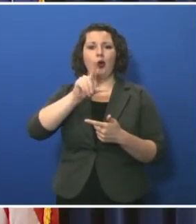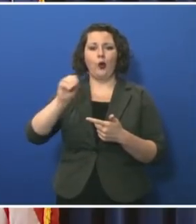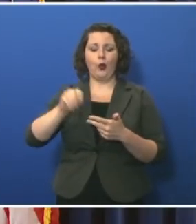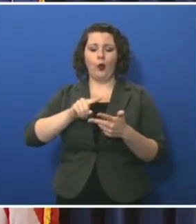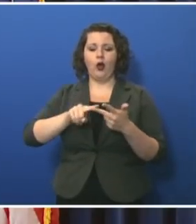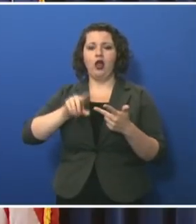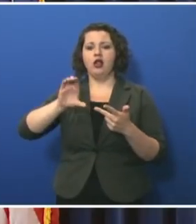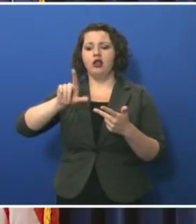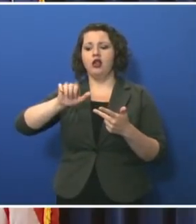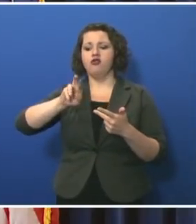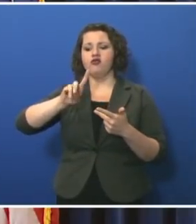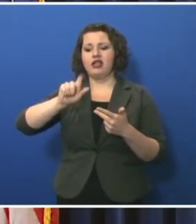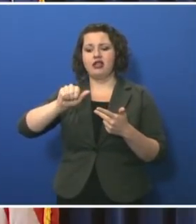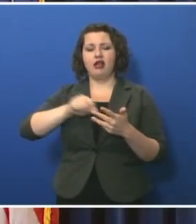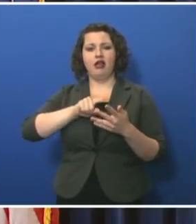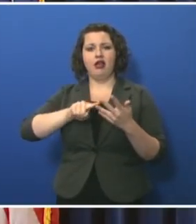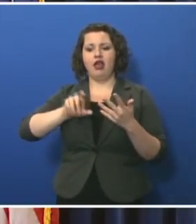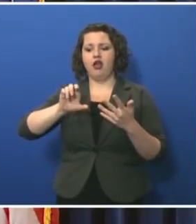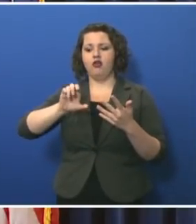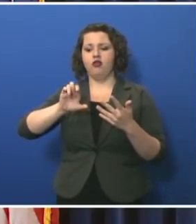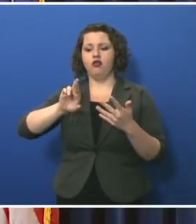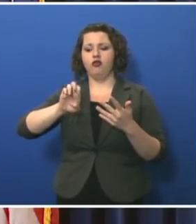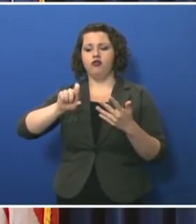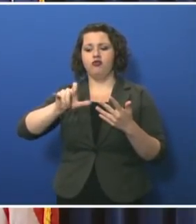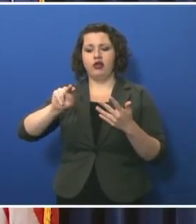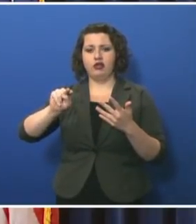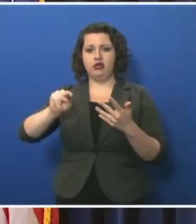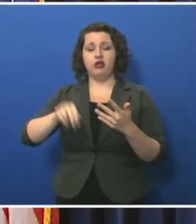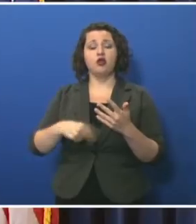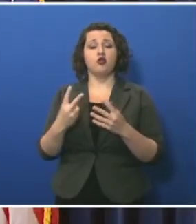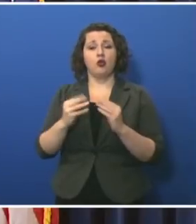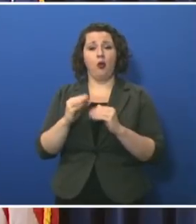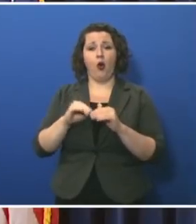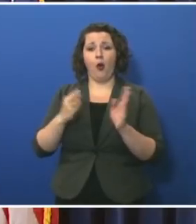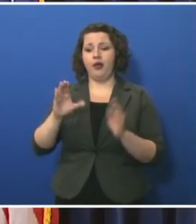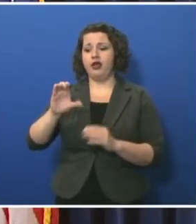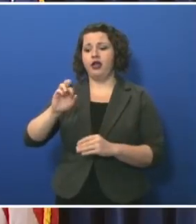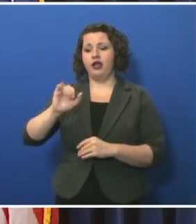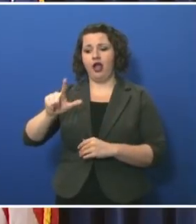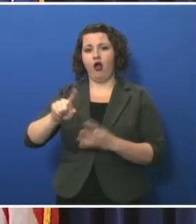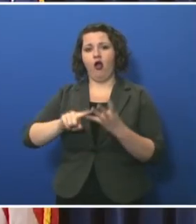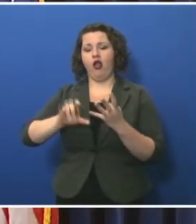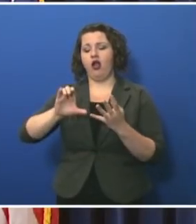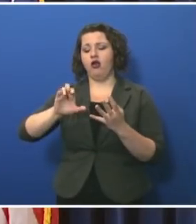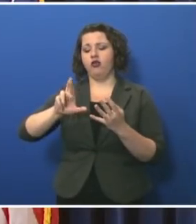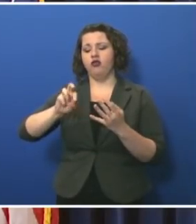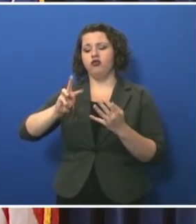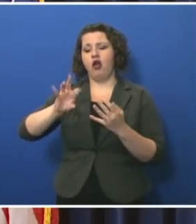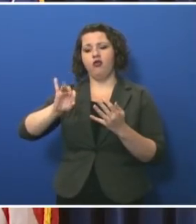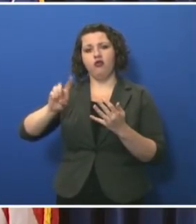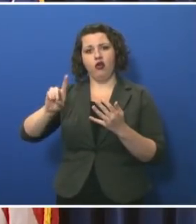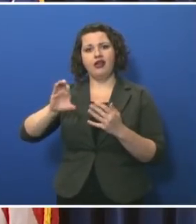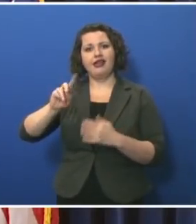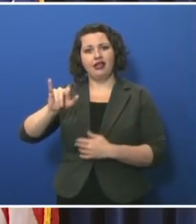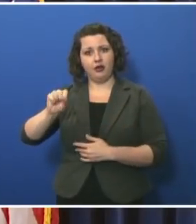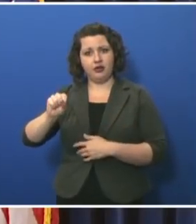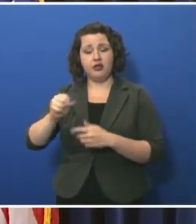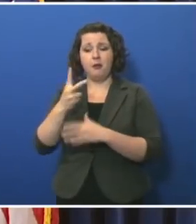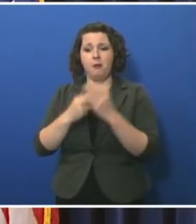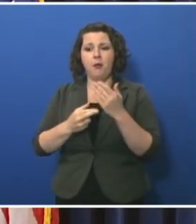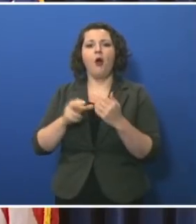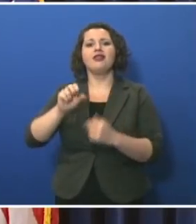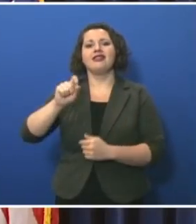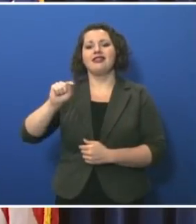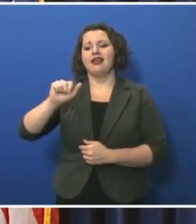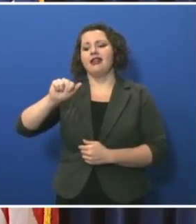Creston. 2 more clinic sites are opening in Carroll and Crawford counties. Both will be operated by St. Anthony